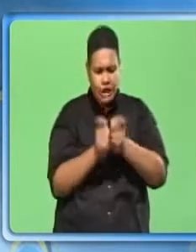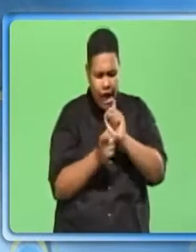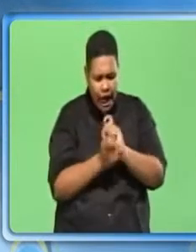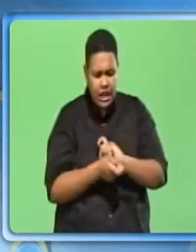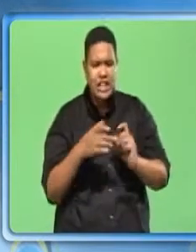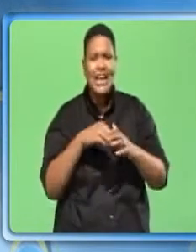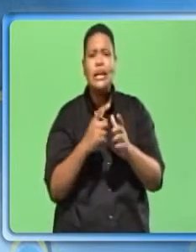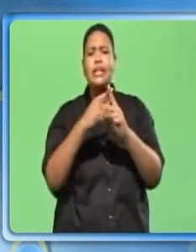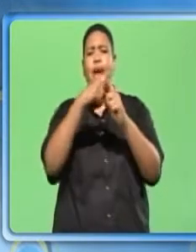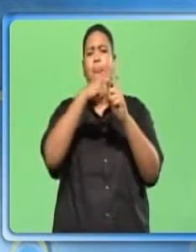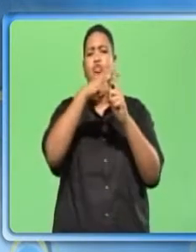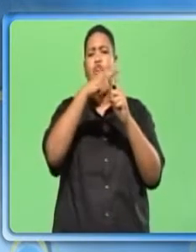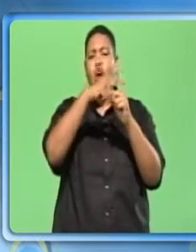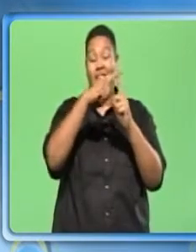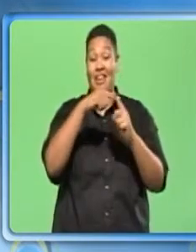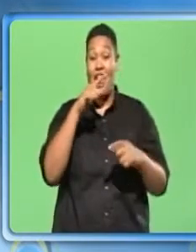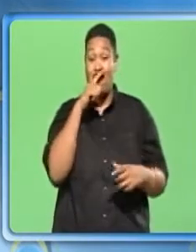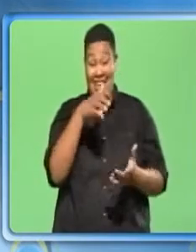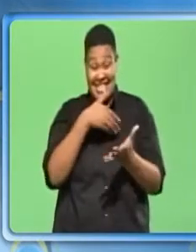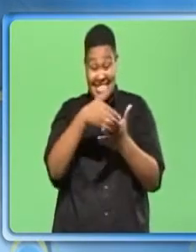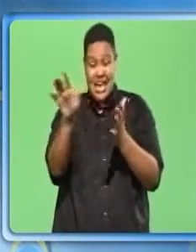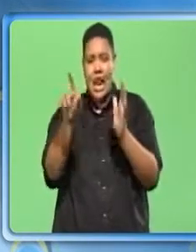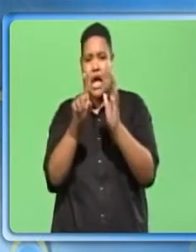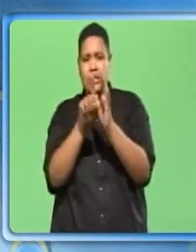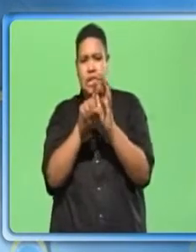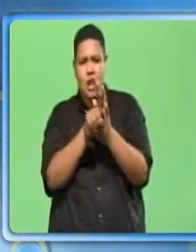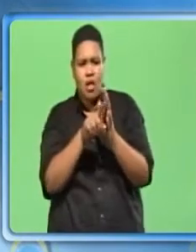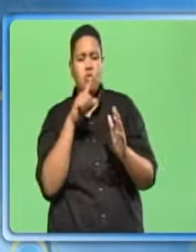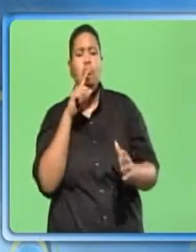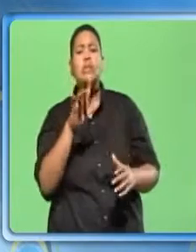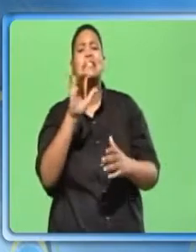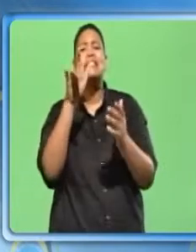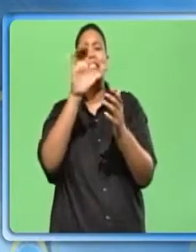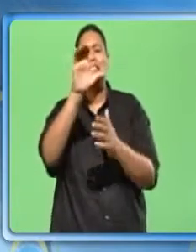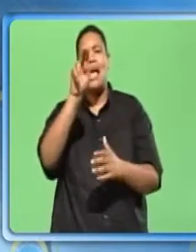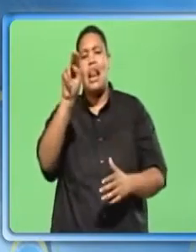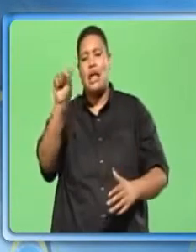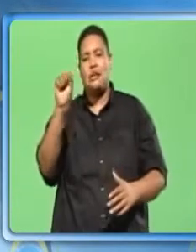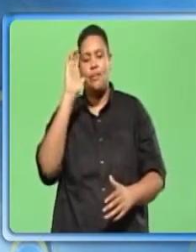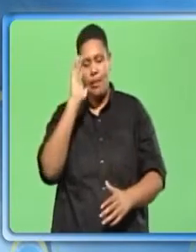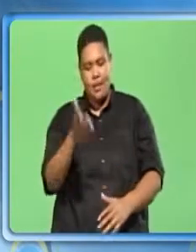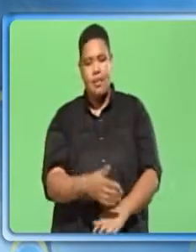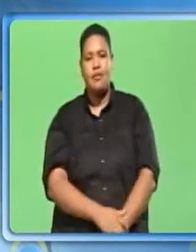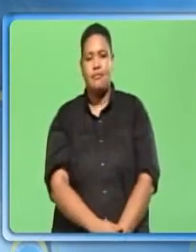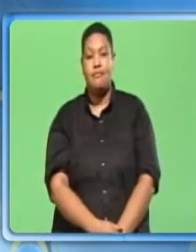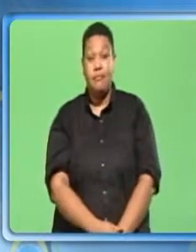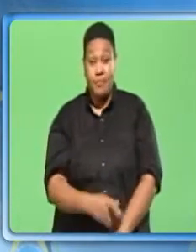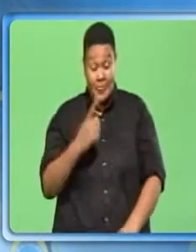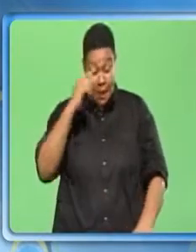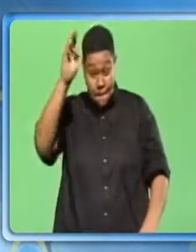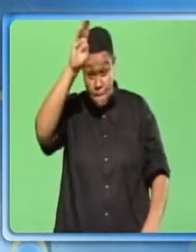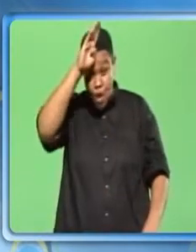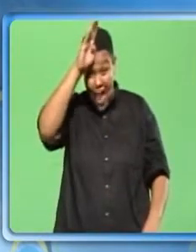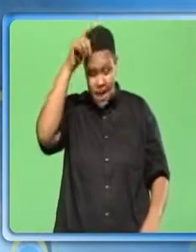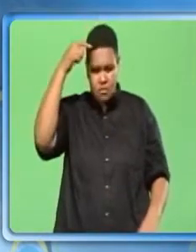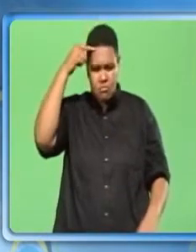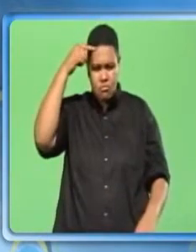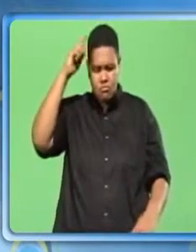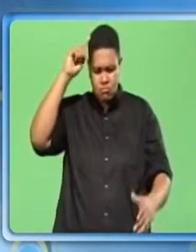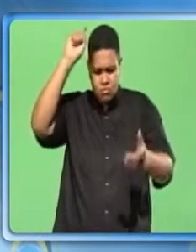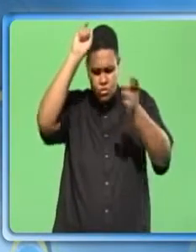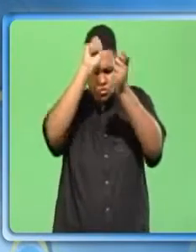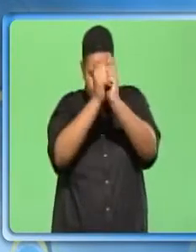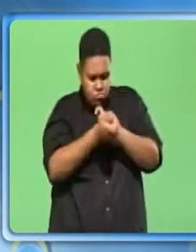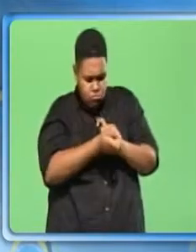change in temperature and sends a signal to the central nervous system. The brain then interprets